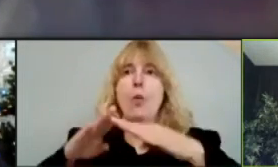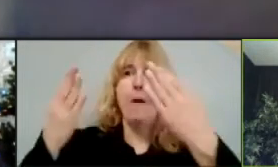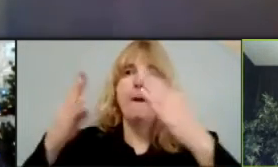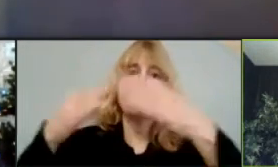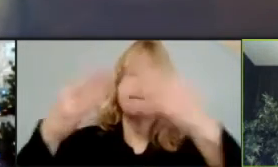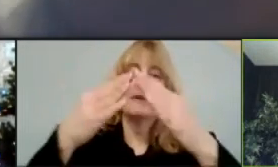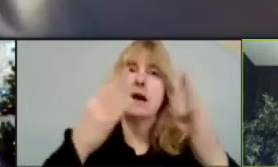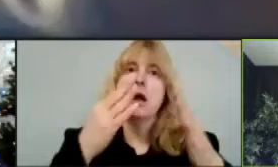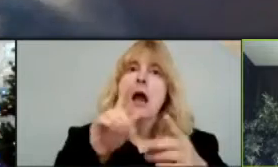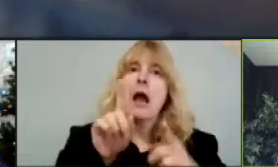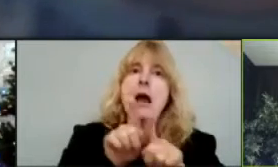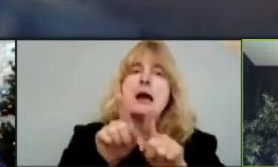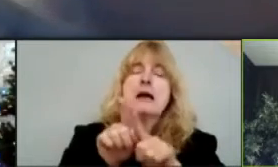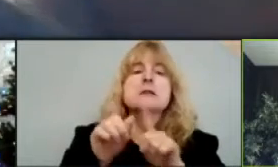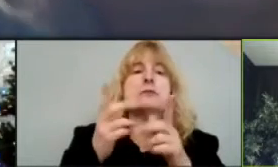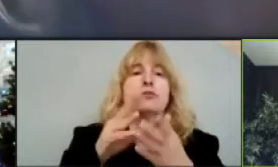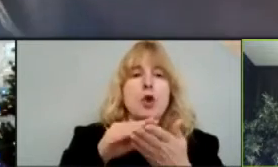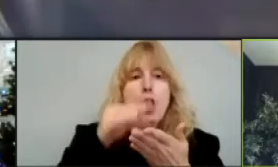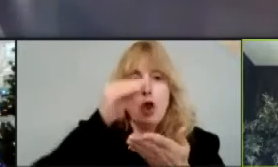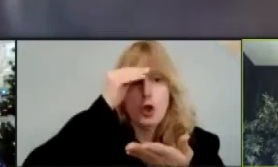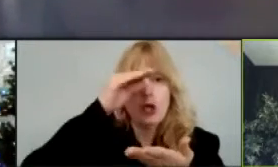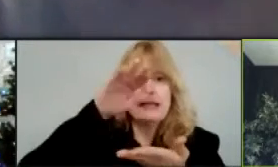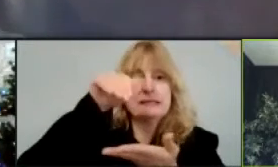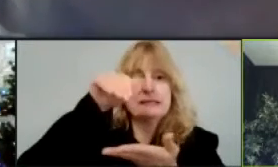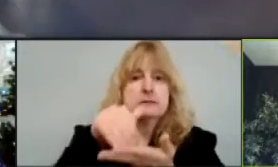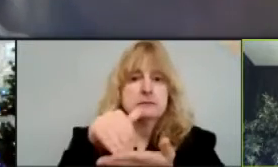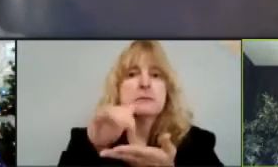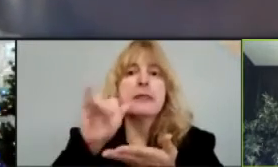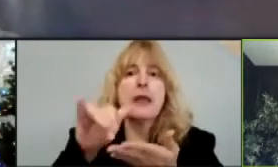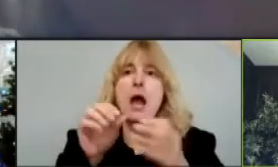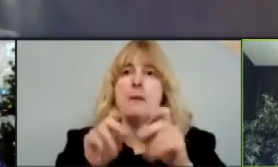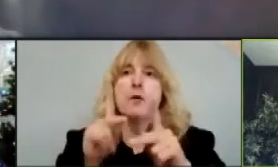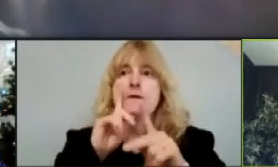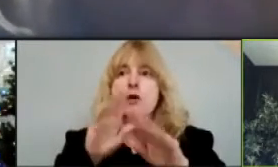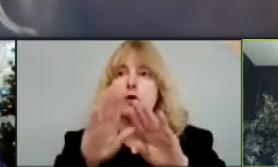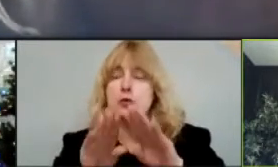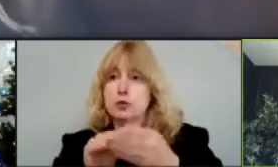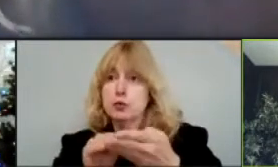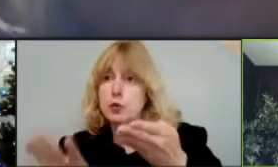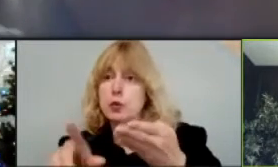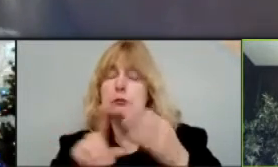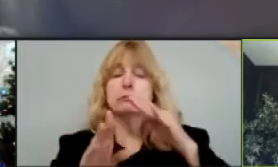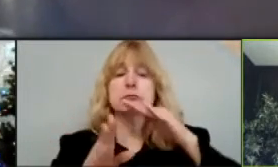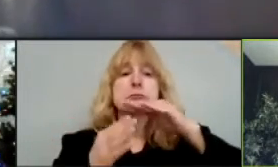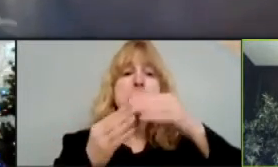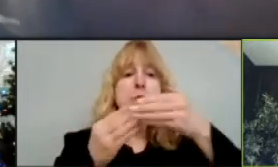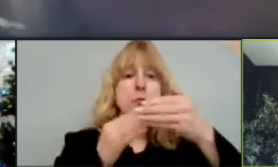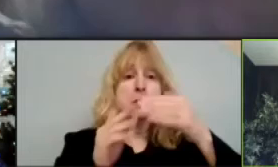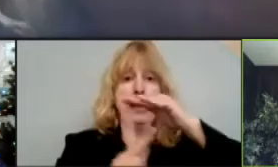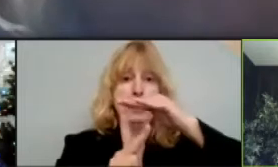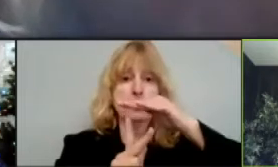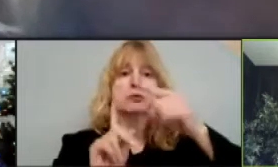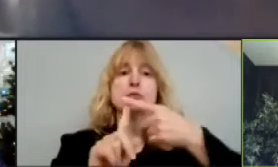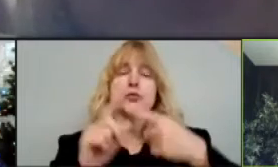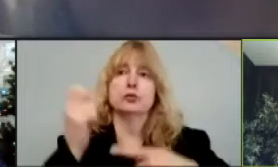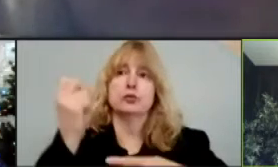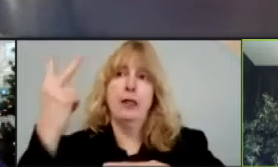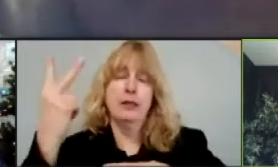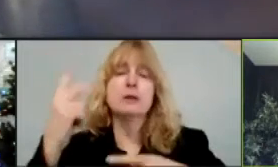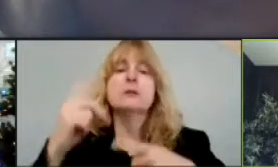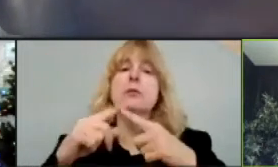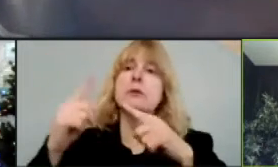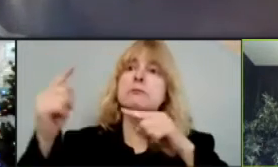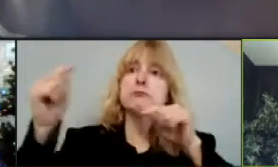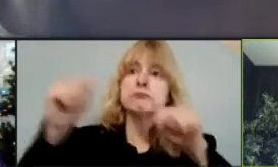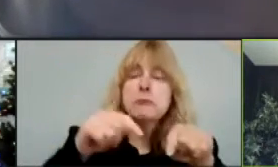that's an opportunity for students pre-K to 12 to come back to school and learn online, but in the school